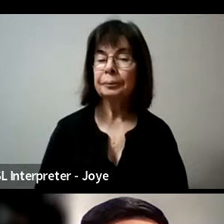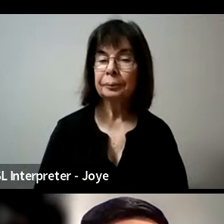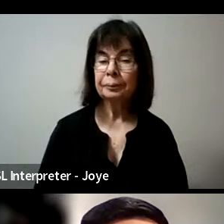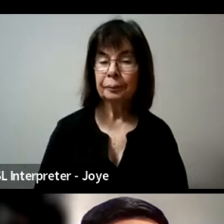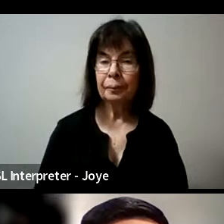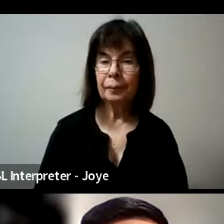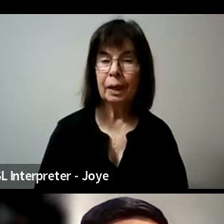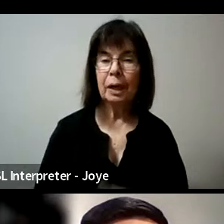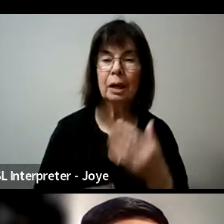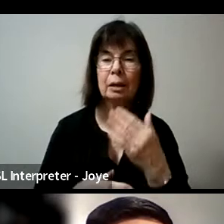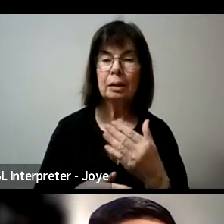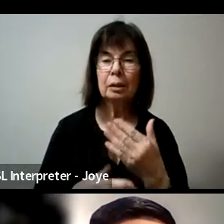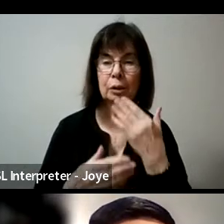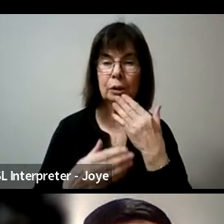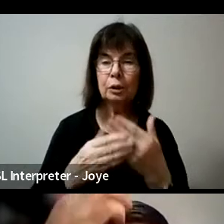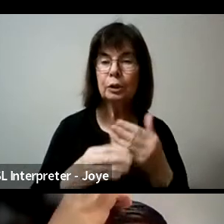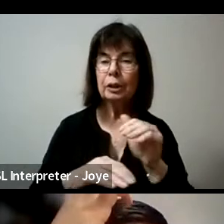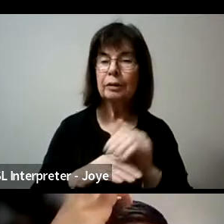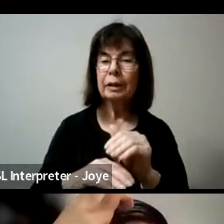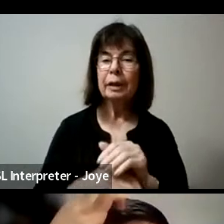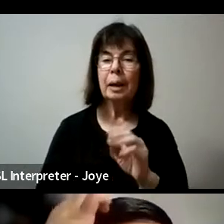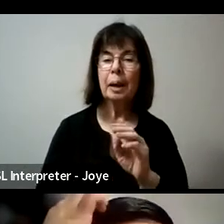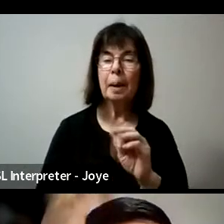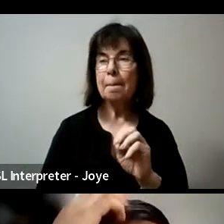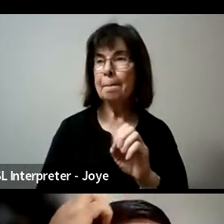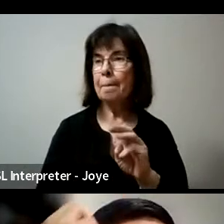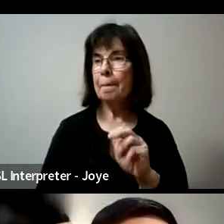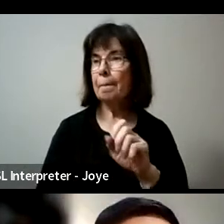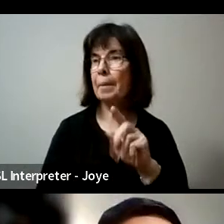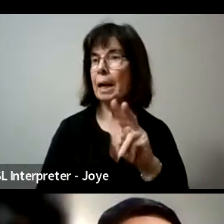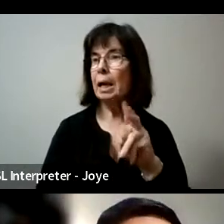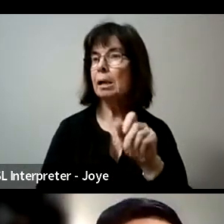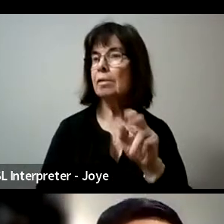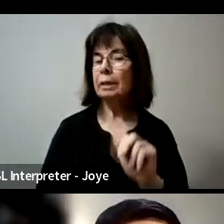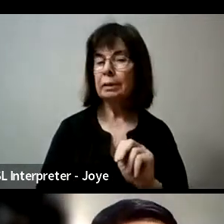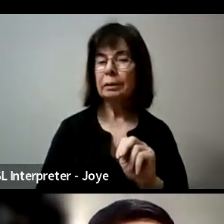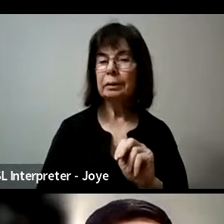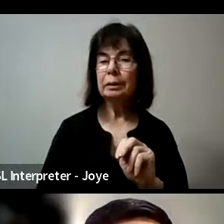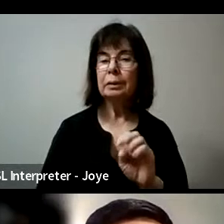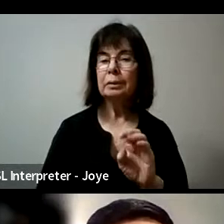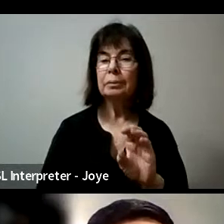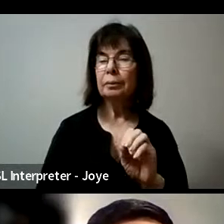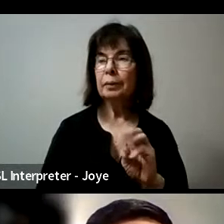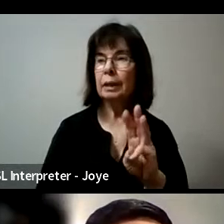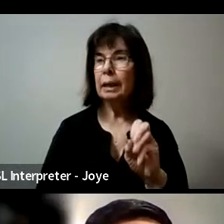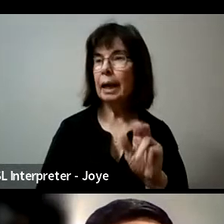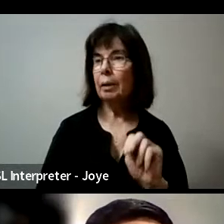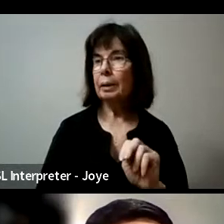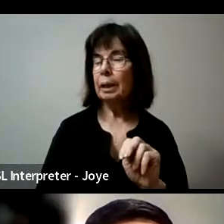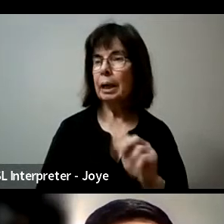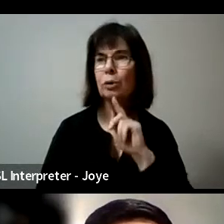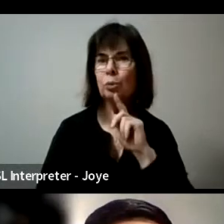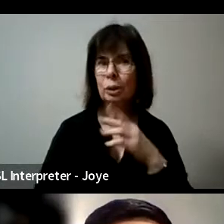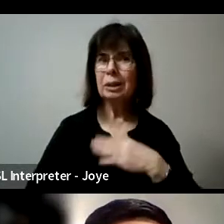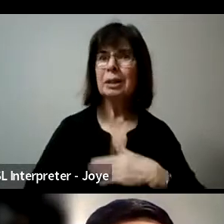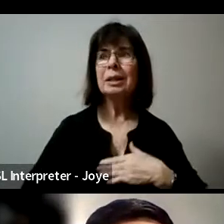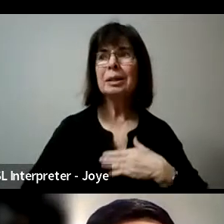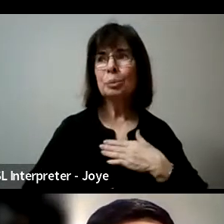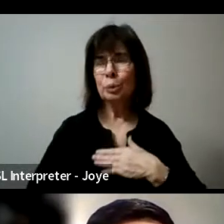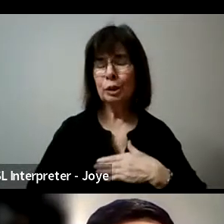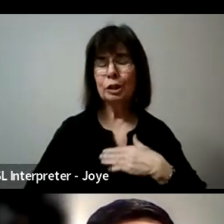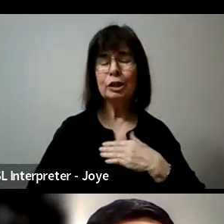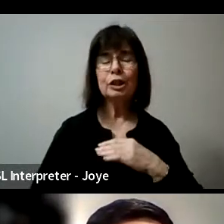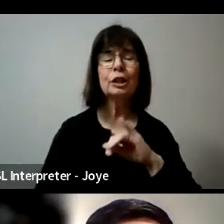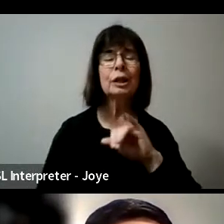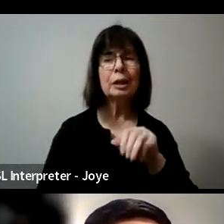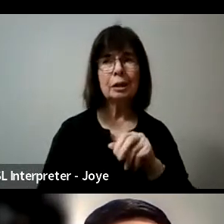evening, everyone. My name is Melvin Cowan with BOSS, and I really appreciate Juan's presentation, as